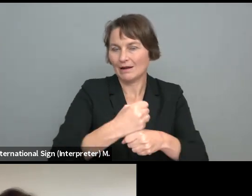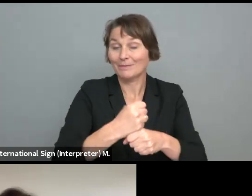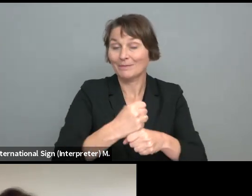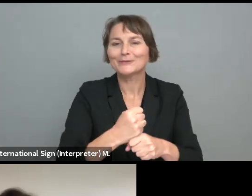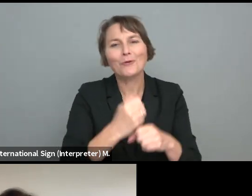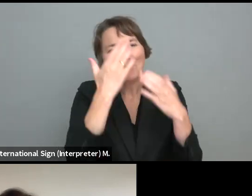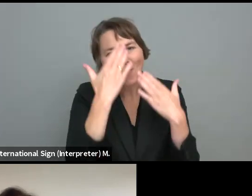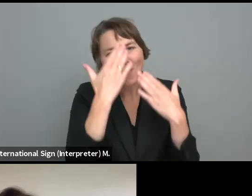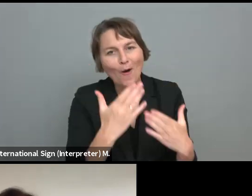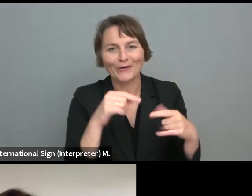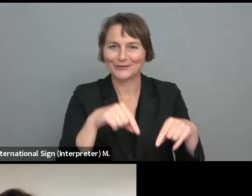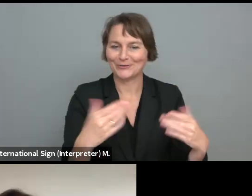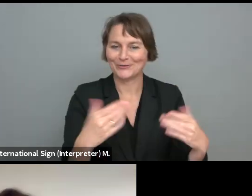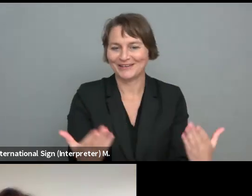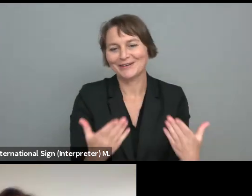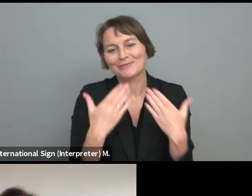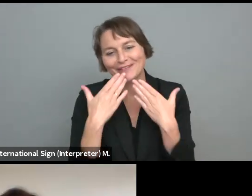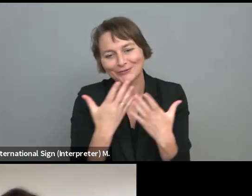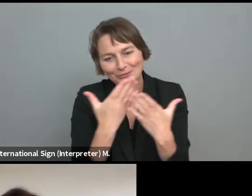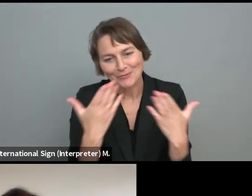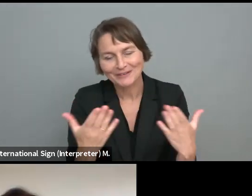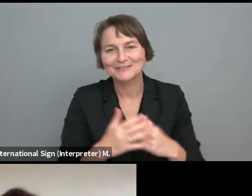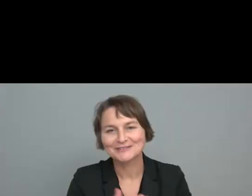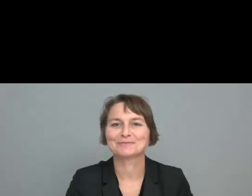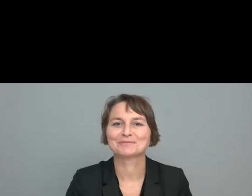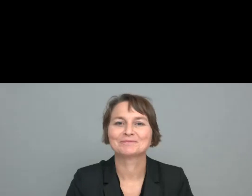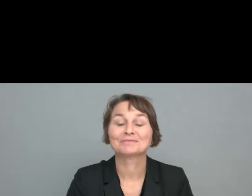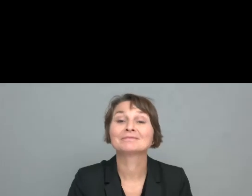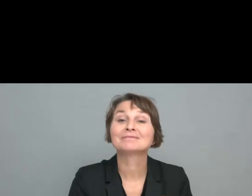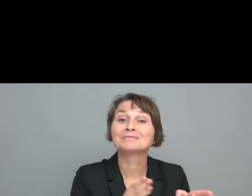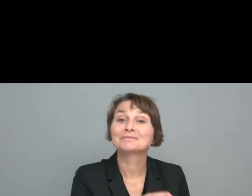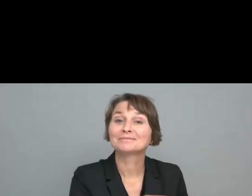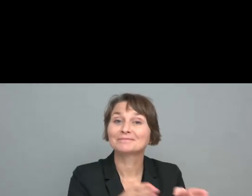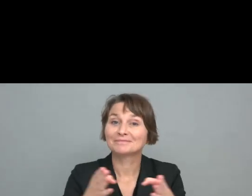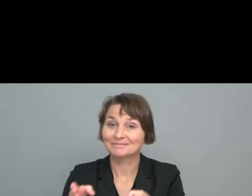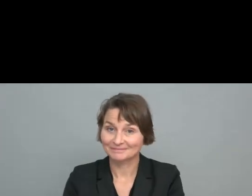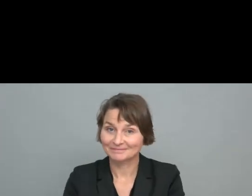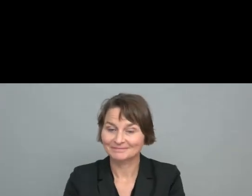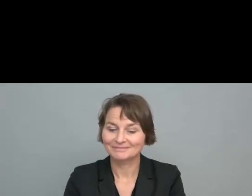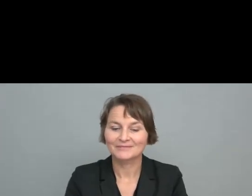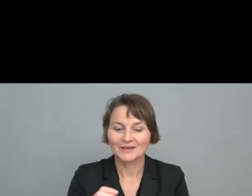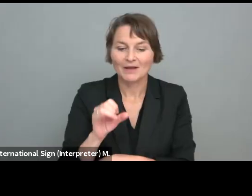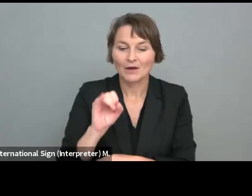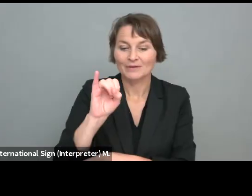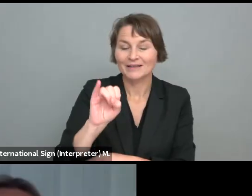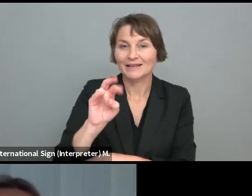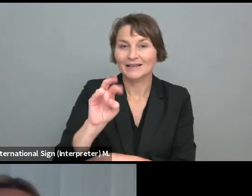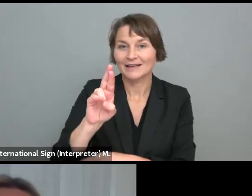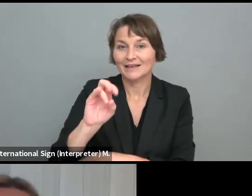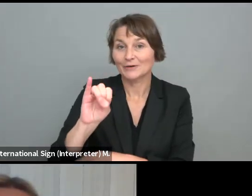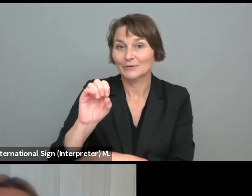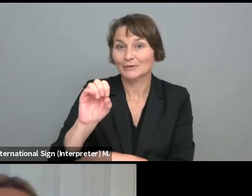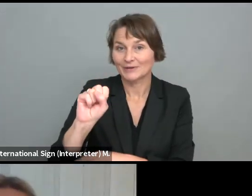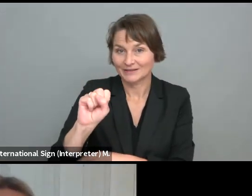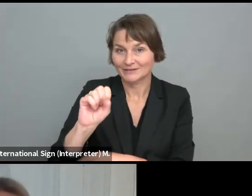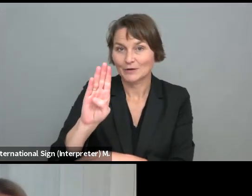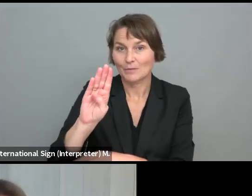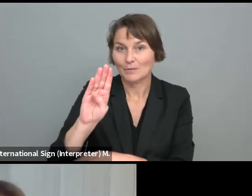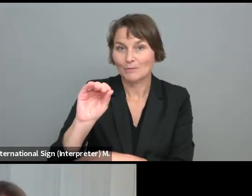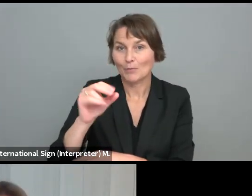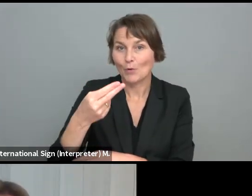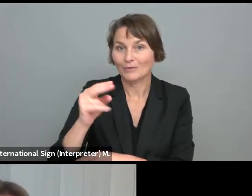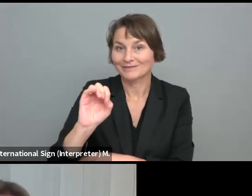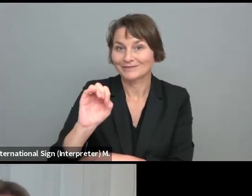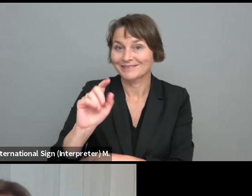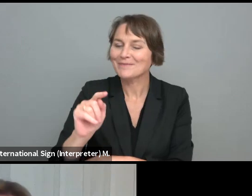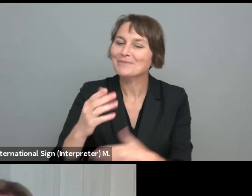us, Nadia. Thank you so much. Let me make my way to Iris Bohnet. Iris, thank you for making the time to join us. If you could